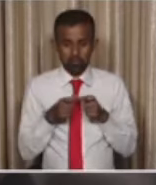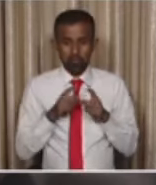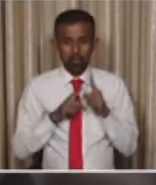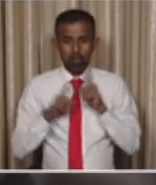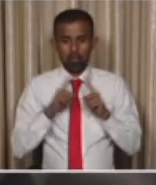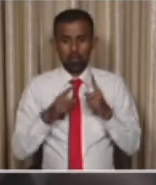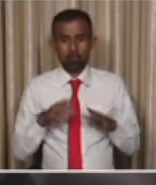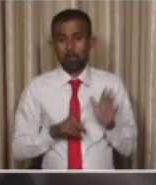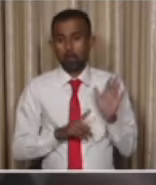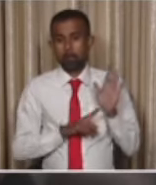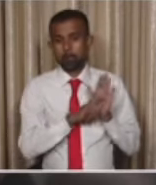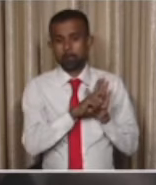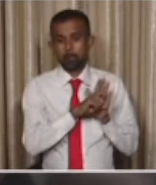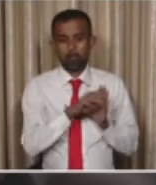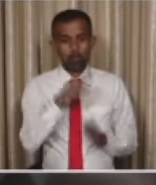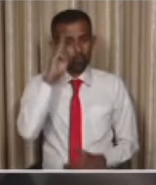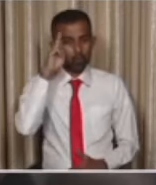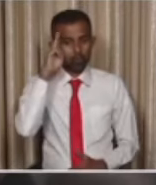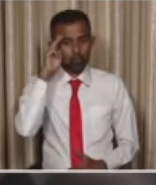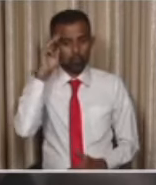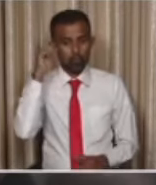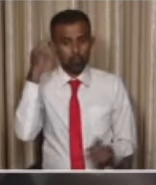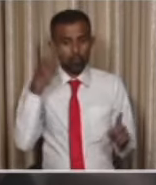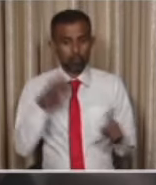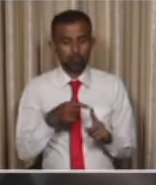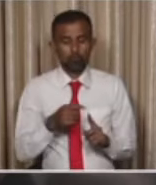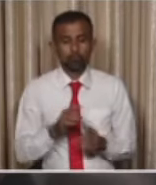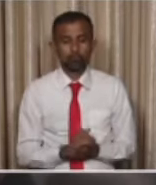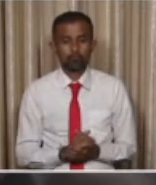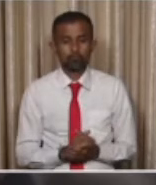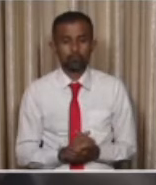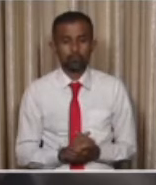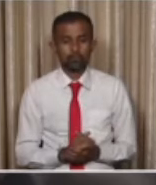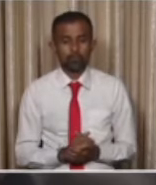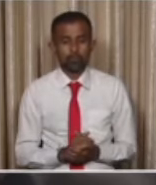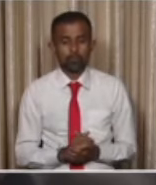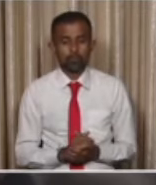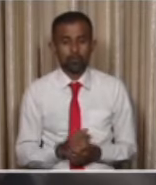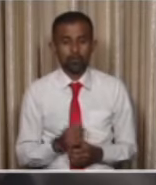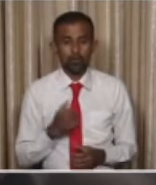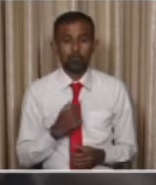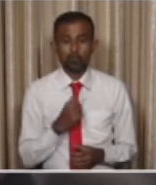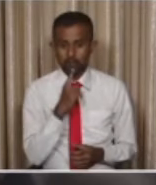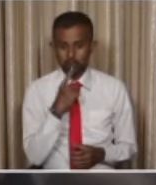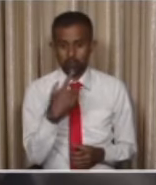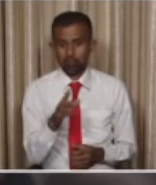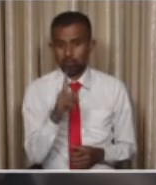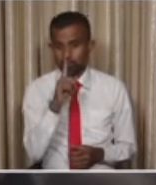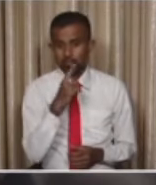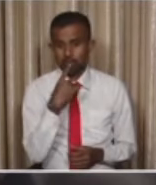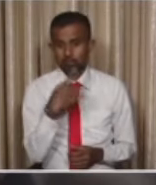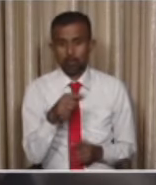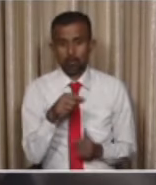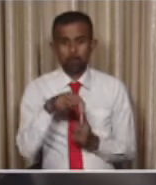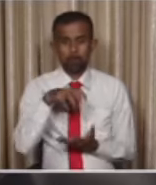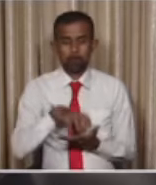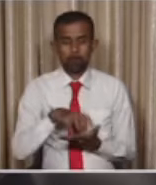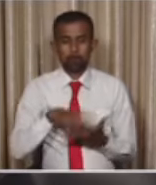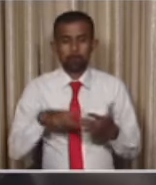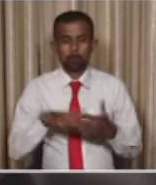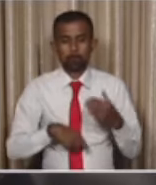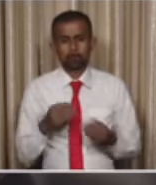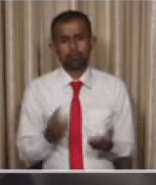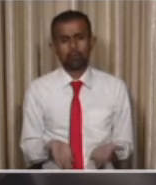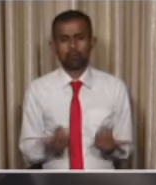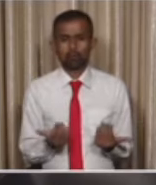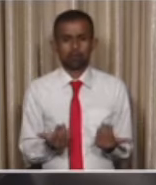those things that we told him was, provincial council elections must be held. It can't be delayed like